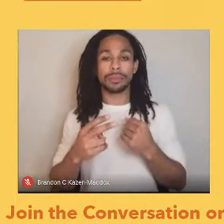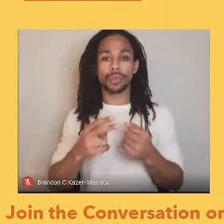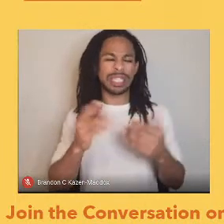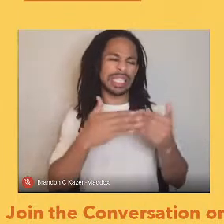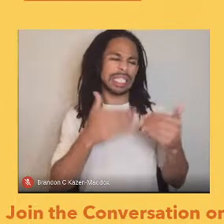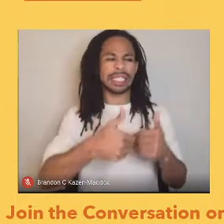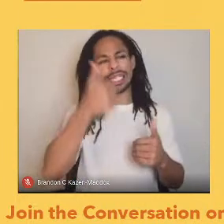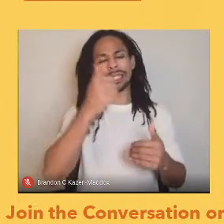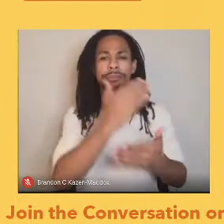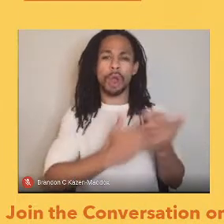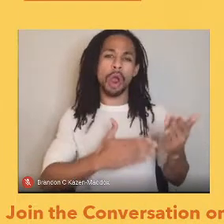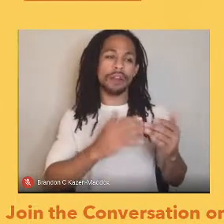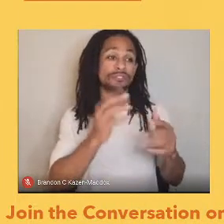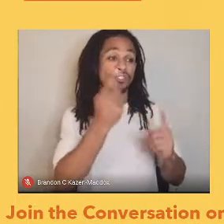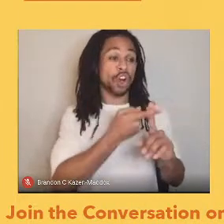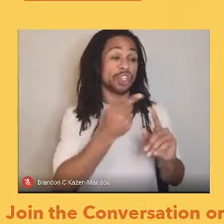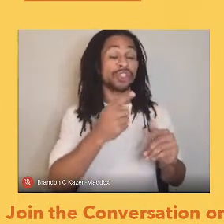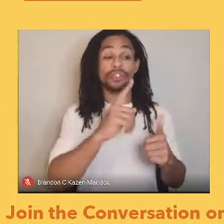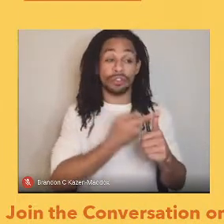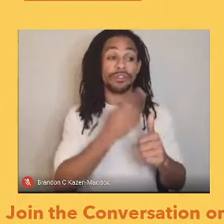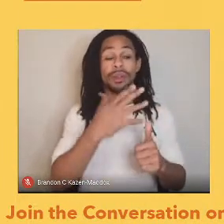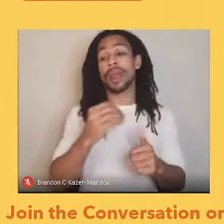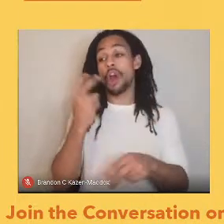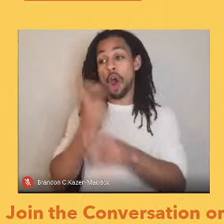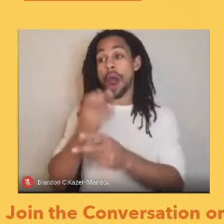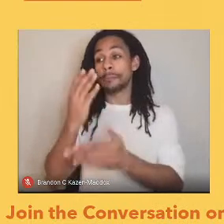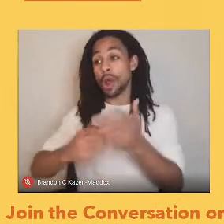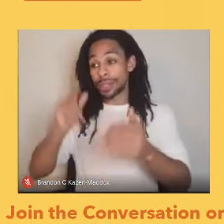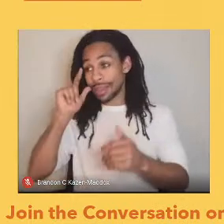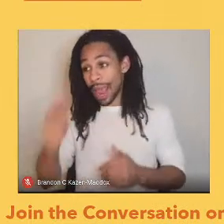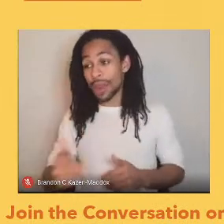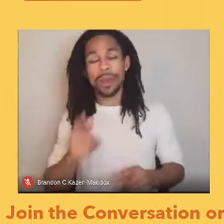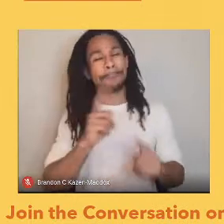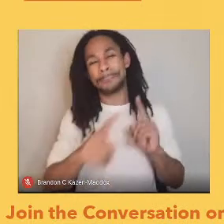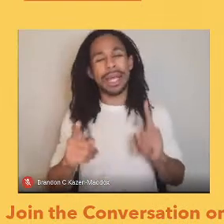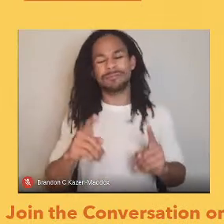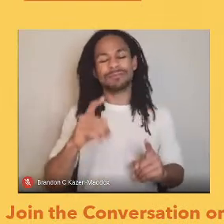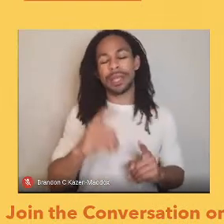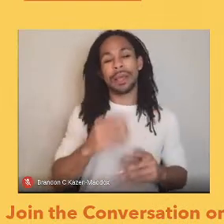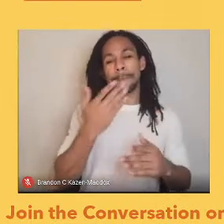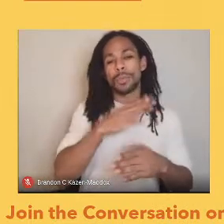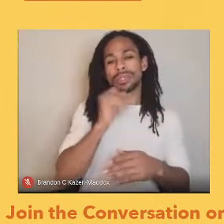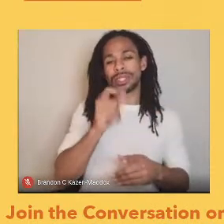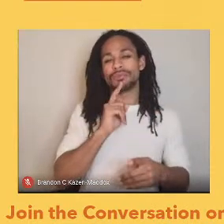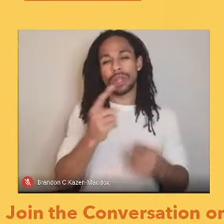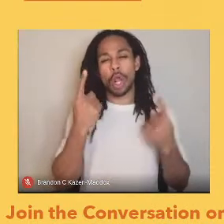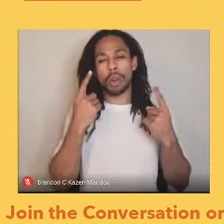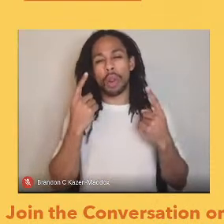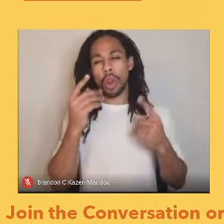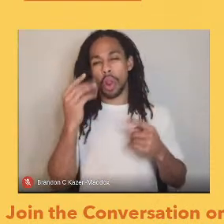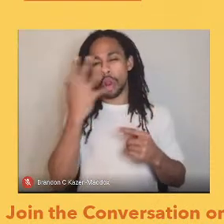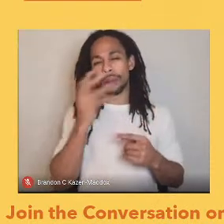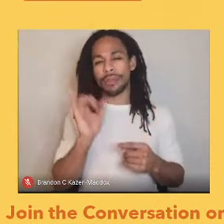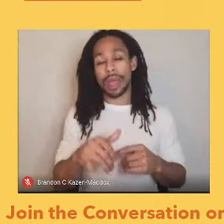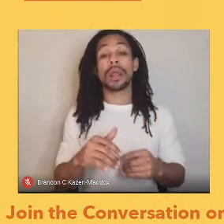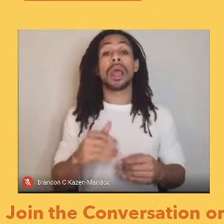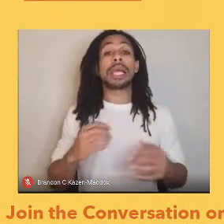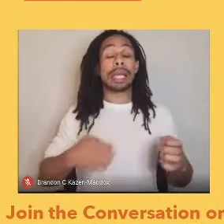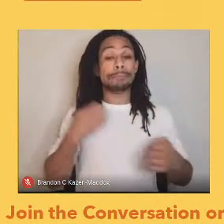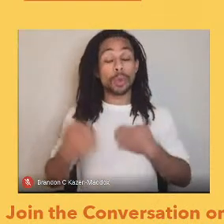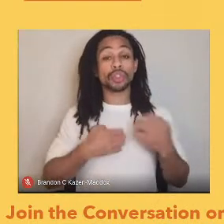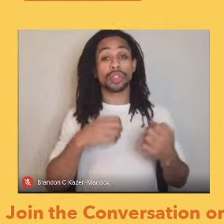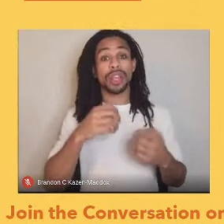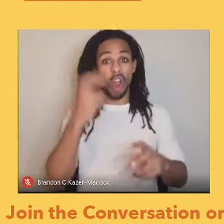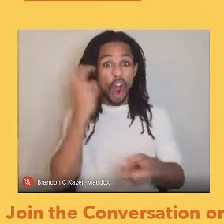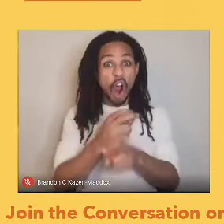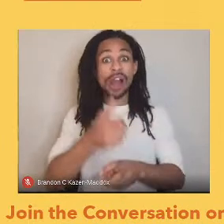music, it does not work that way for me. I have to figure out what the most emotionally taxing scene is going to be kind of first, so